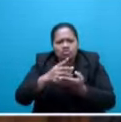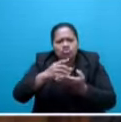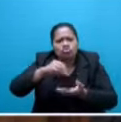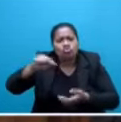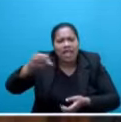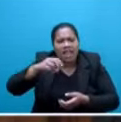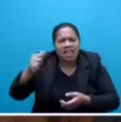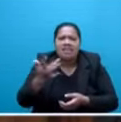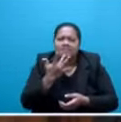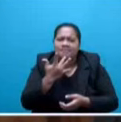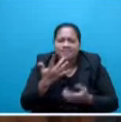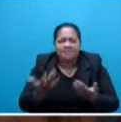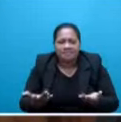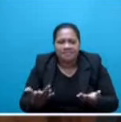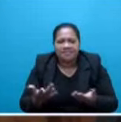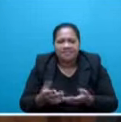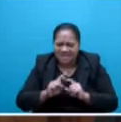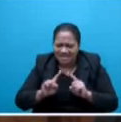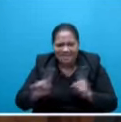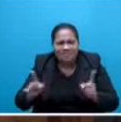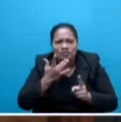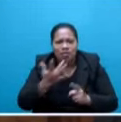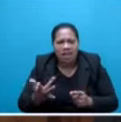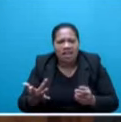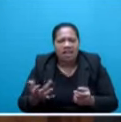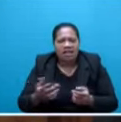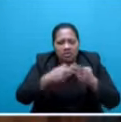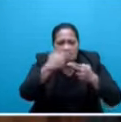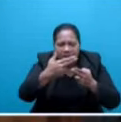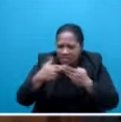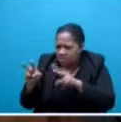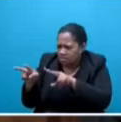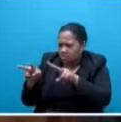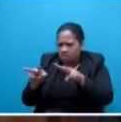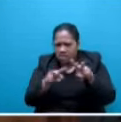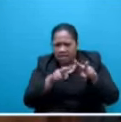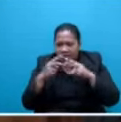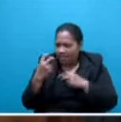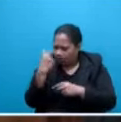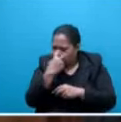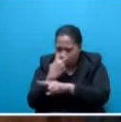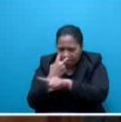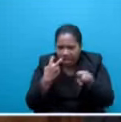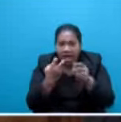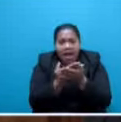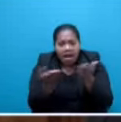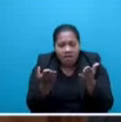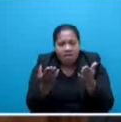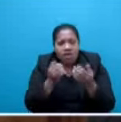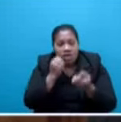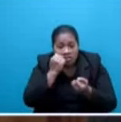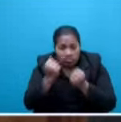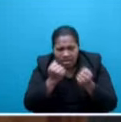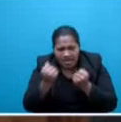Stage 4 testing is conducted over a 3-year duration, which indicates how the variety will perform in the